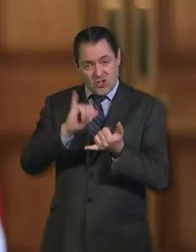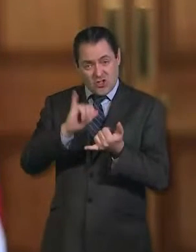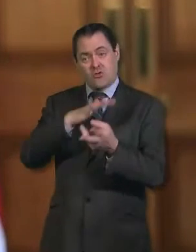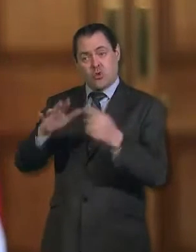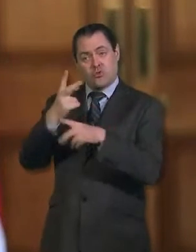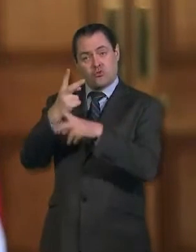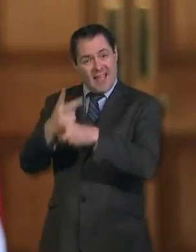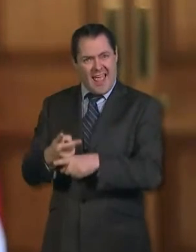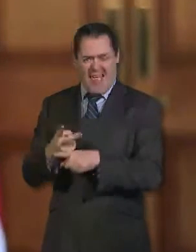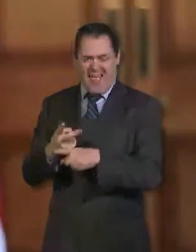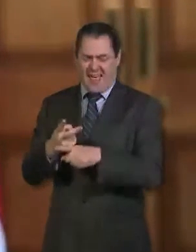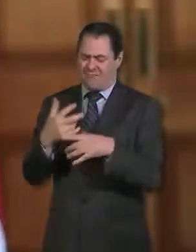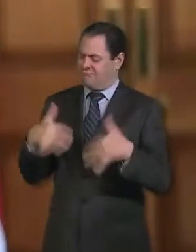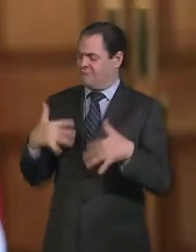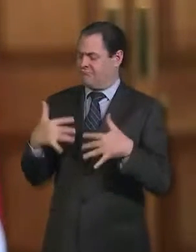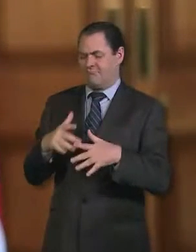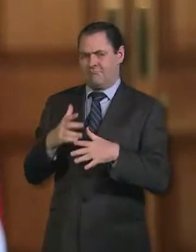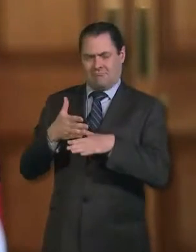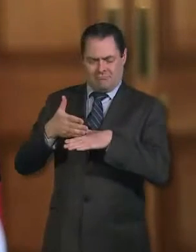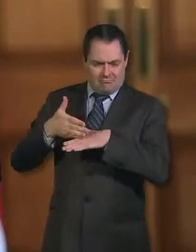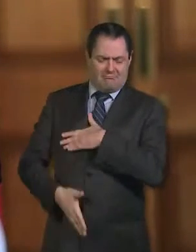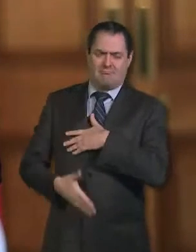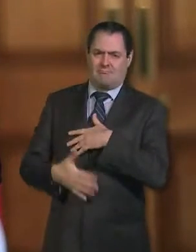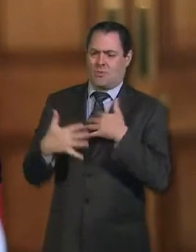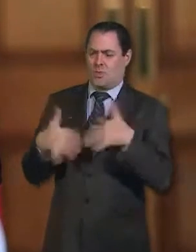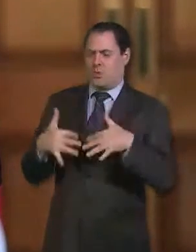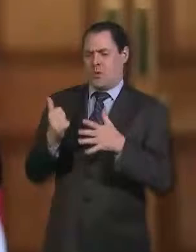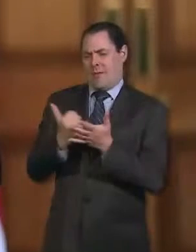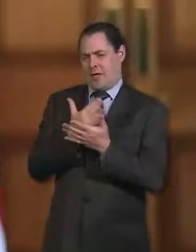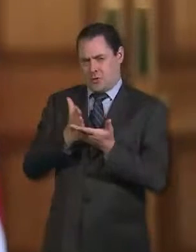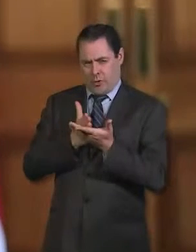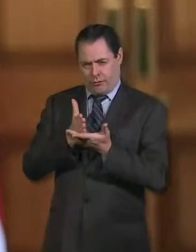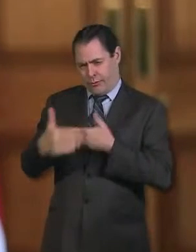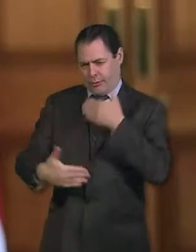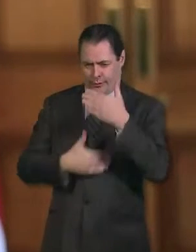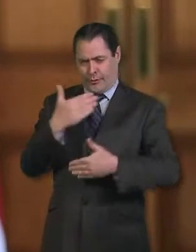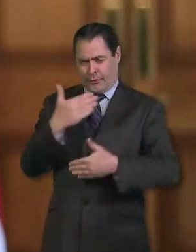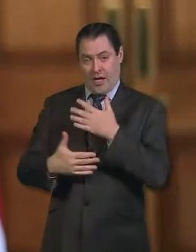much. Even though we're past the peak, there are still